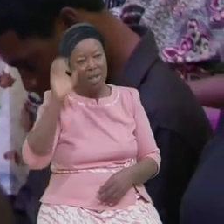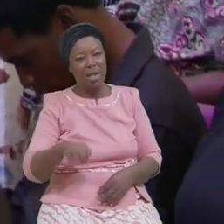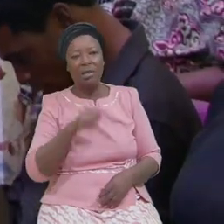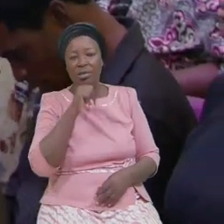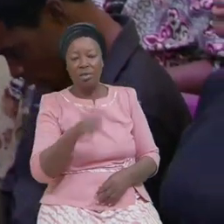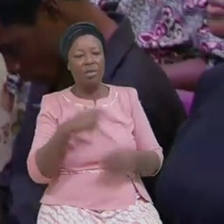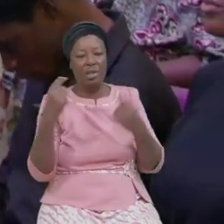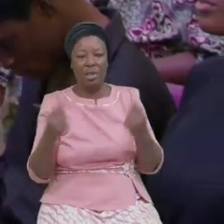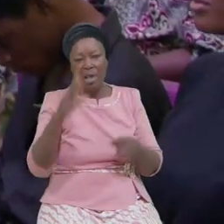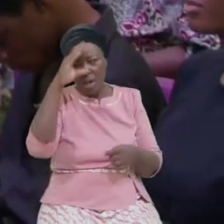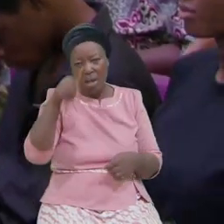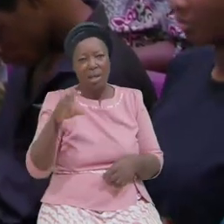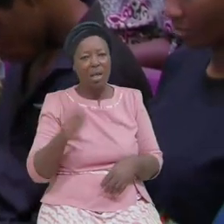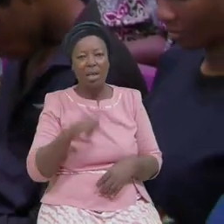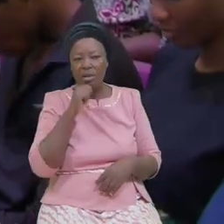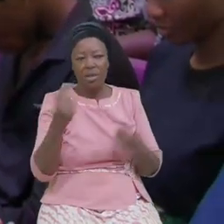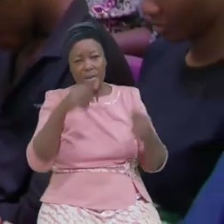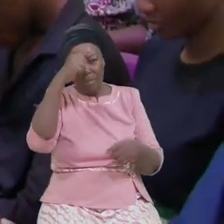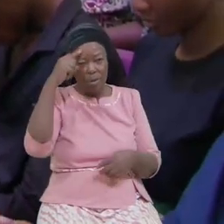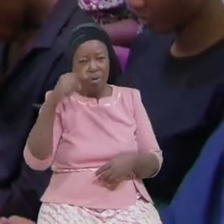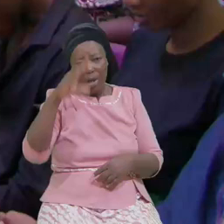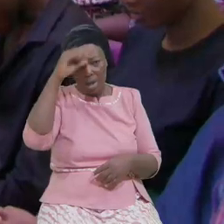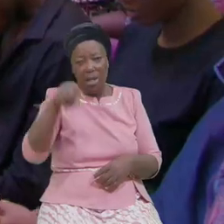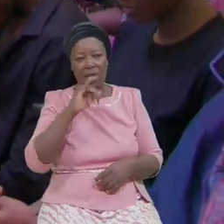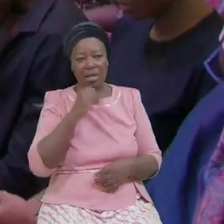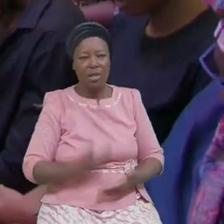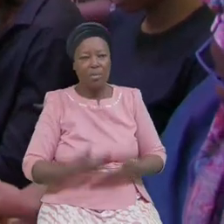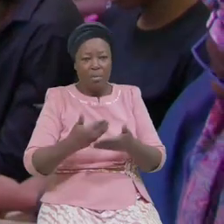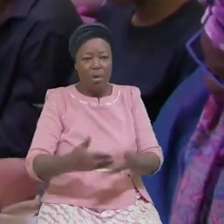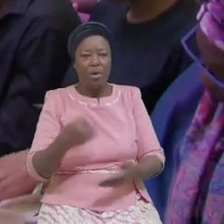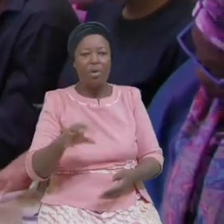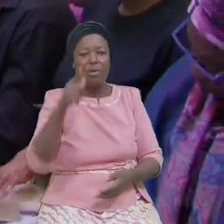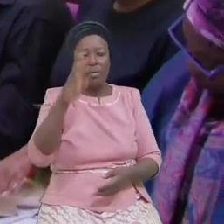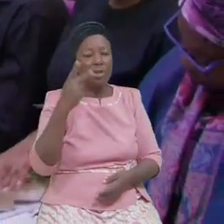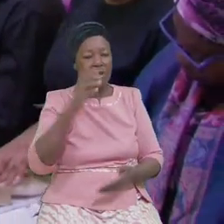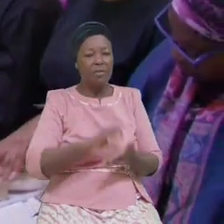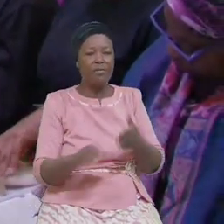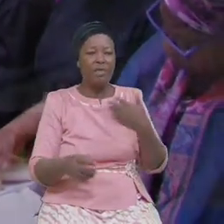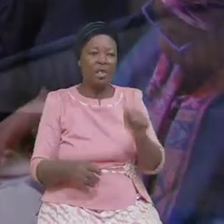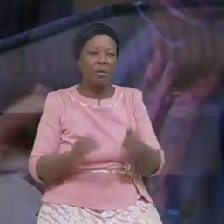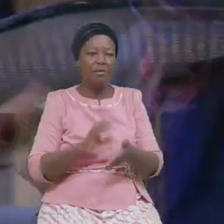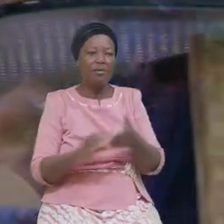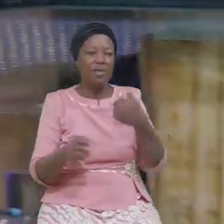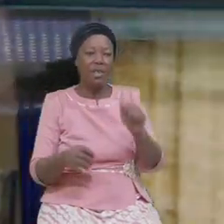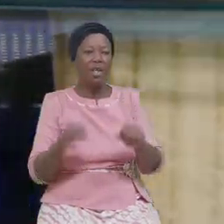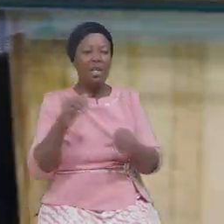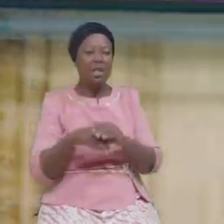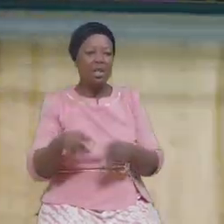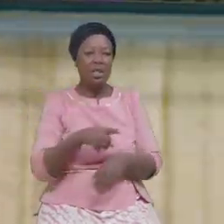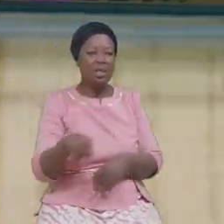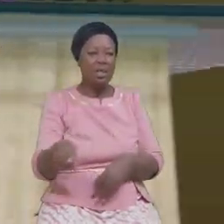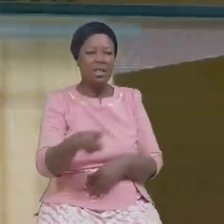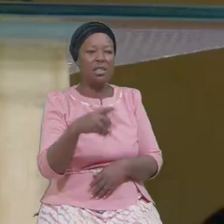He cannot sin because he is born of God. Look at verse 10. In verse 10, in this